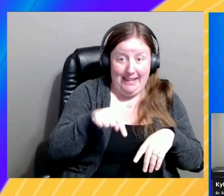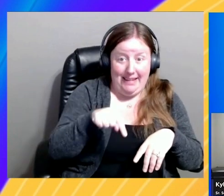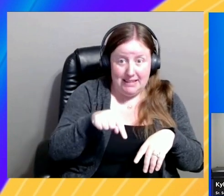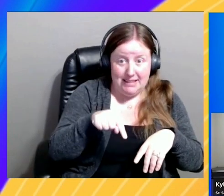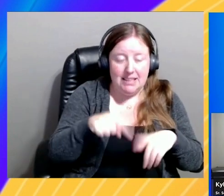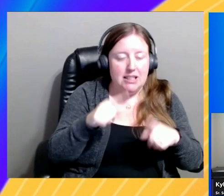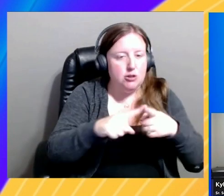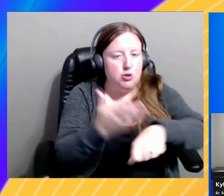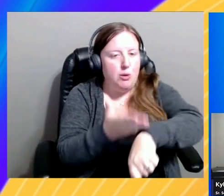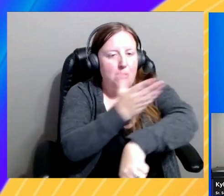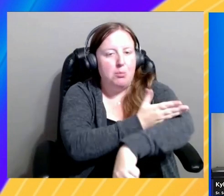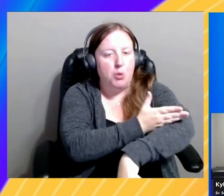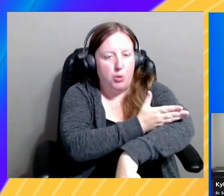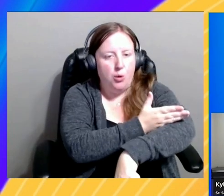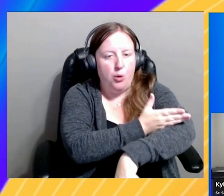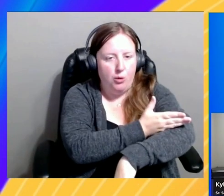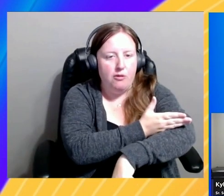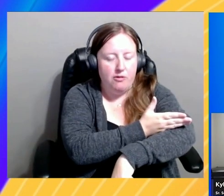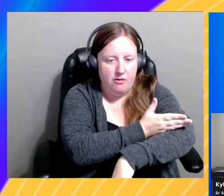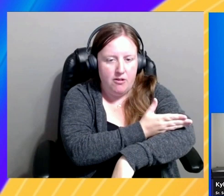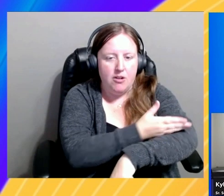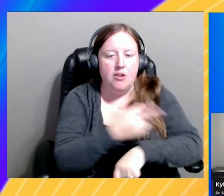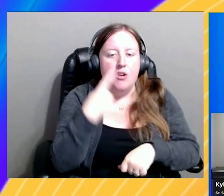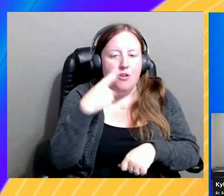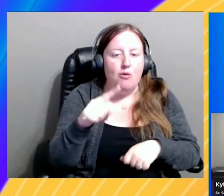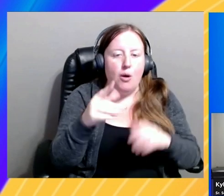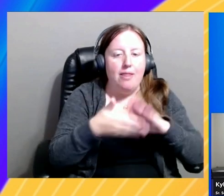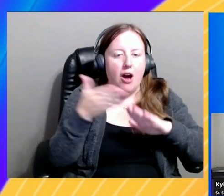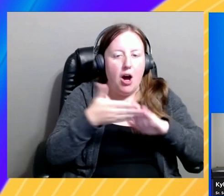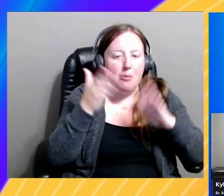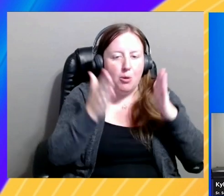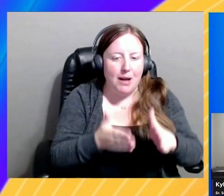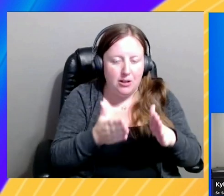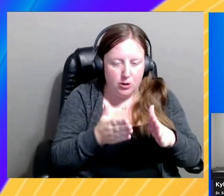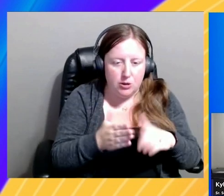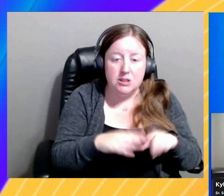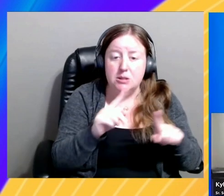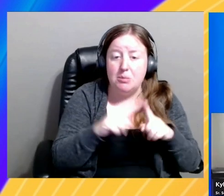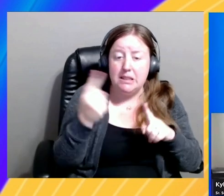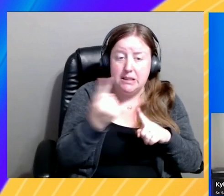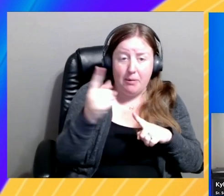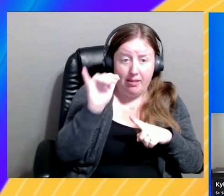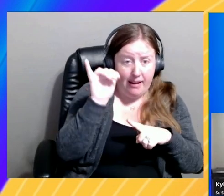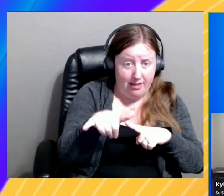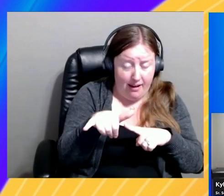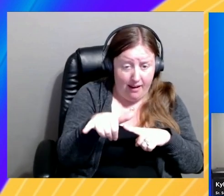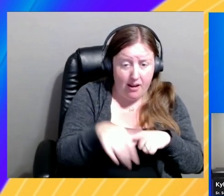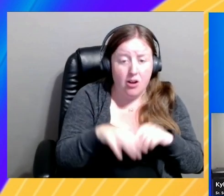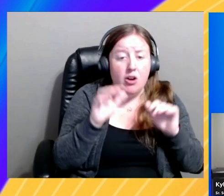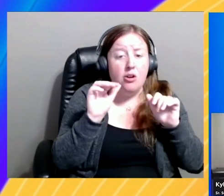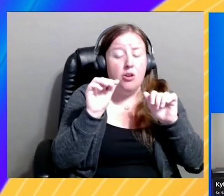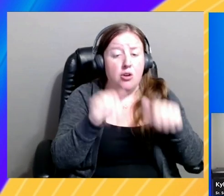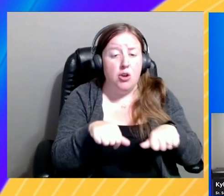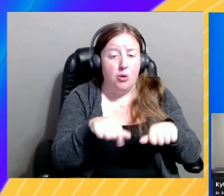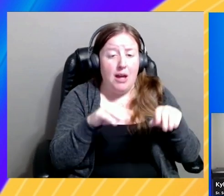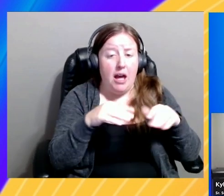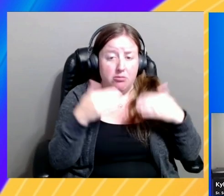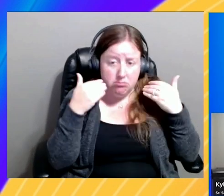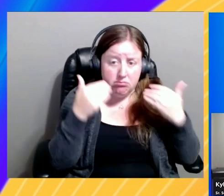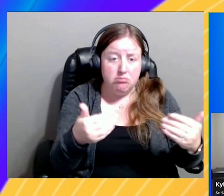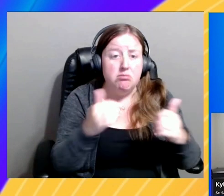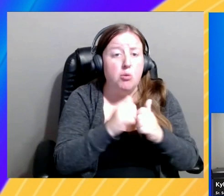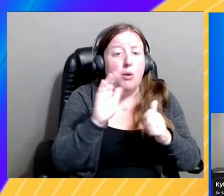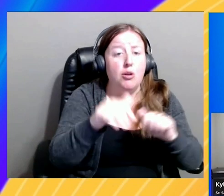that for the operators, but then also like something like this, you can take and move forward with your architects